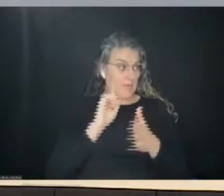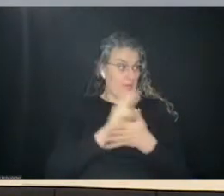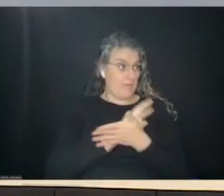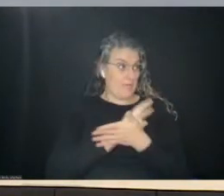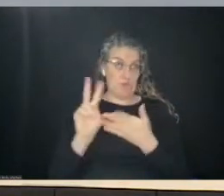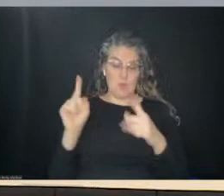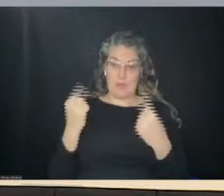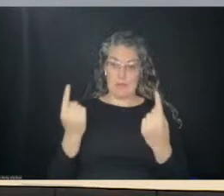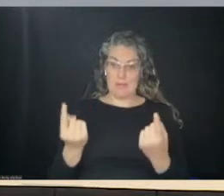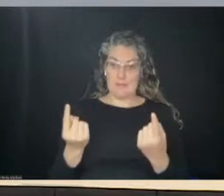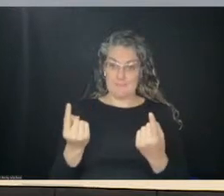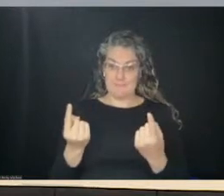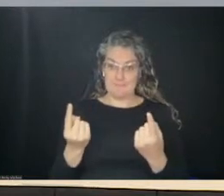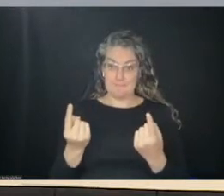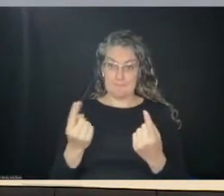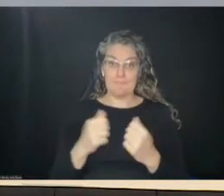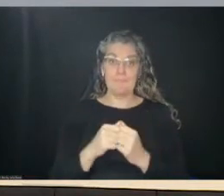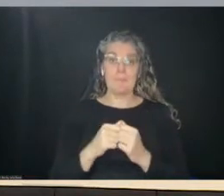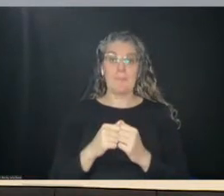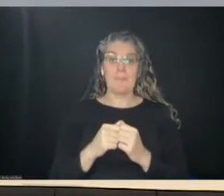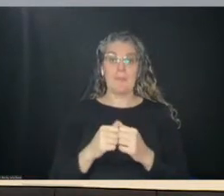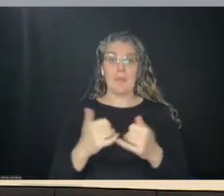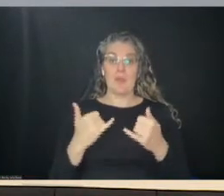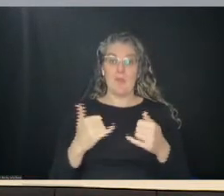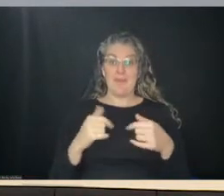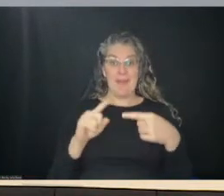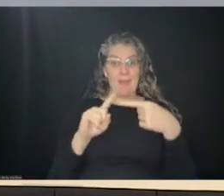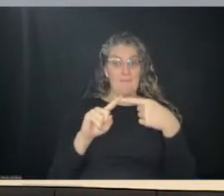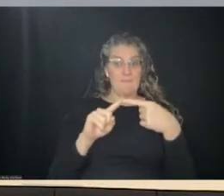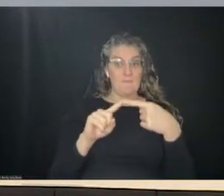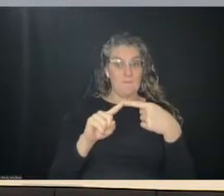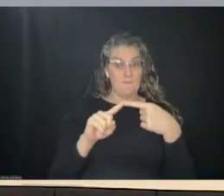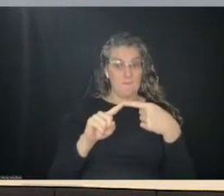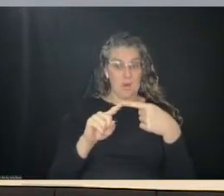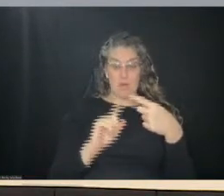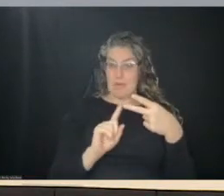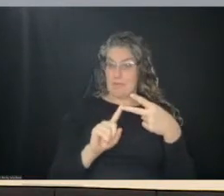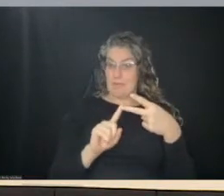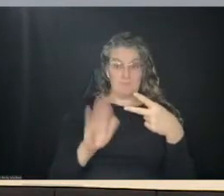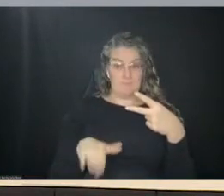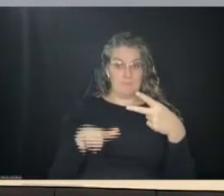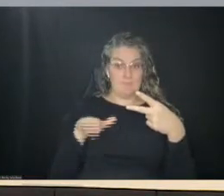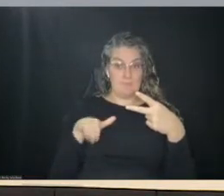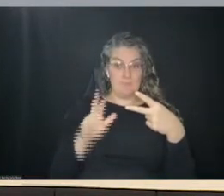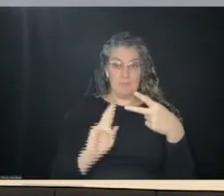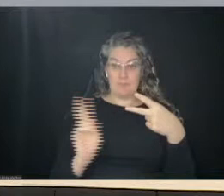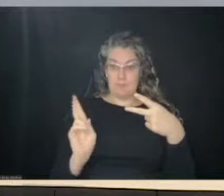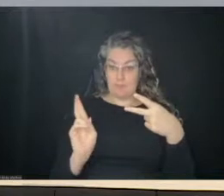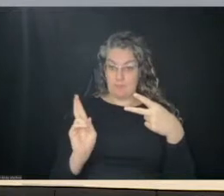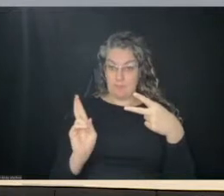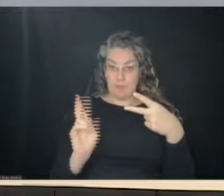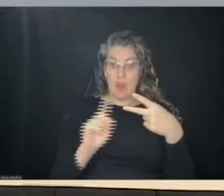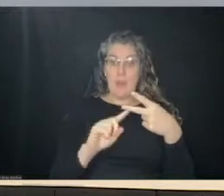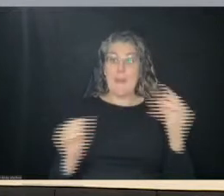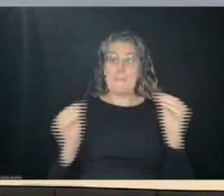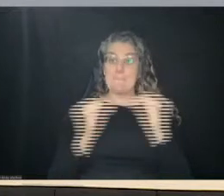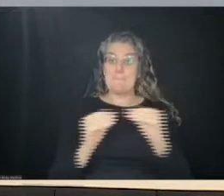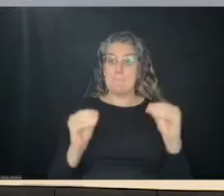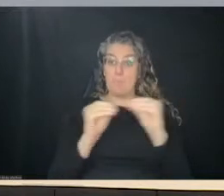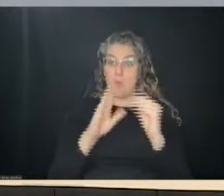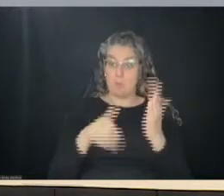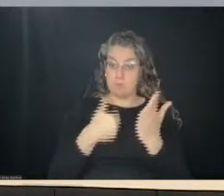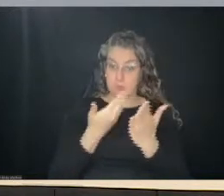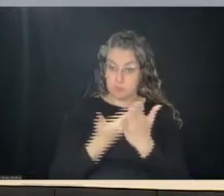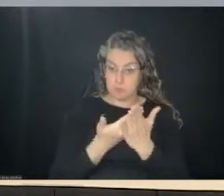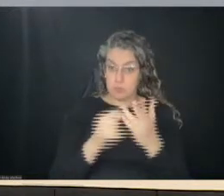Pharmacies are only offering first doses of Moderna at this time. As vaccine supply increases, second doses will be offered